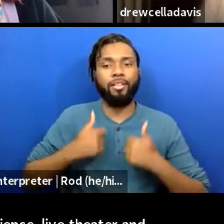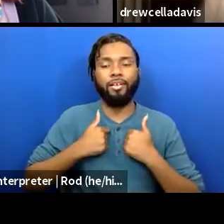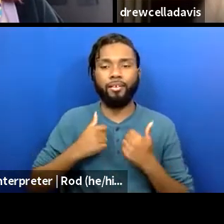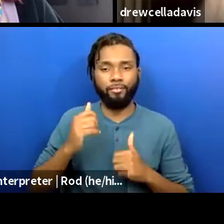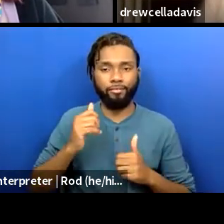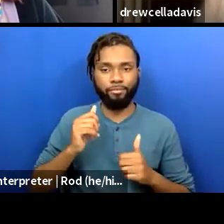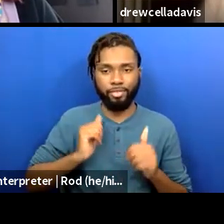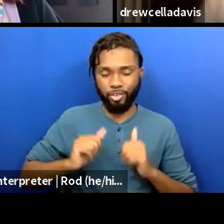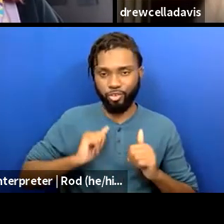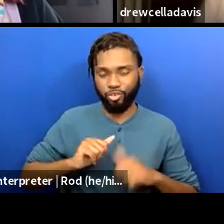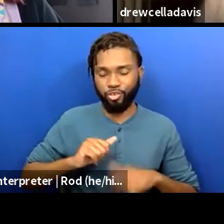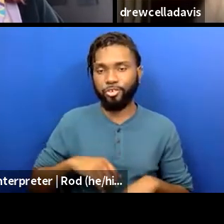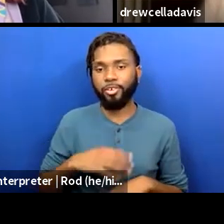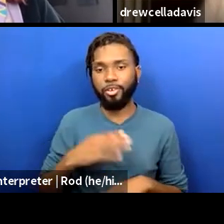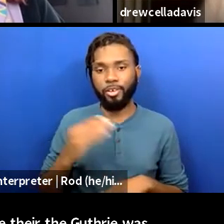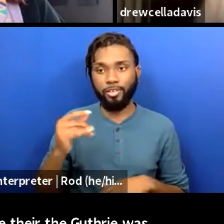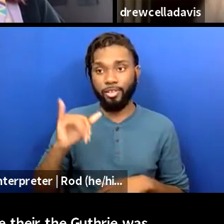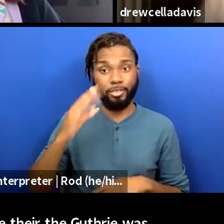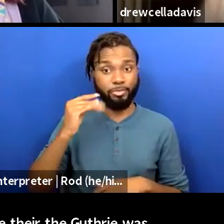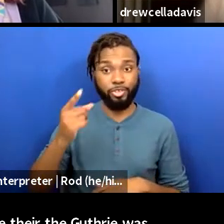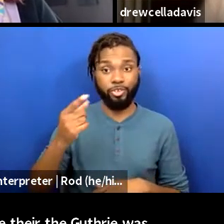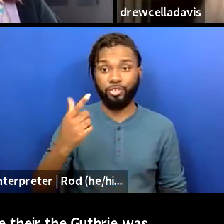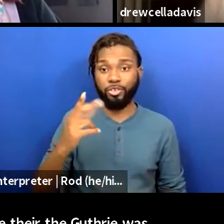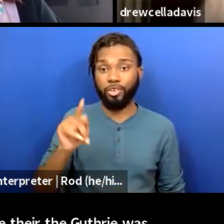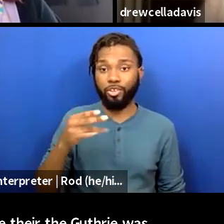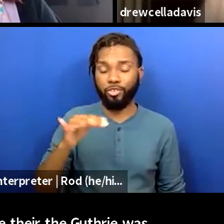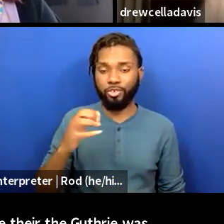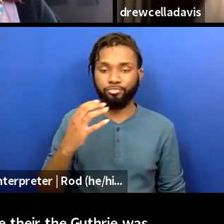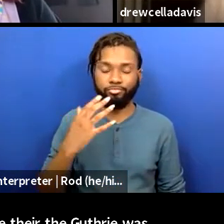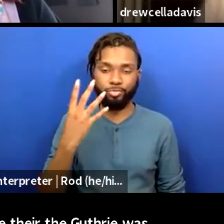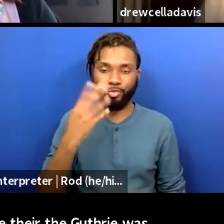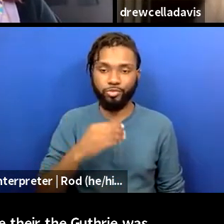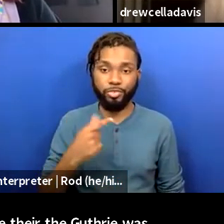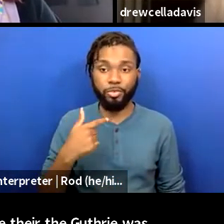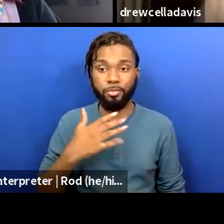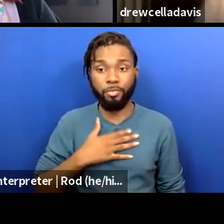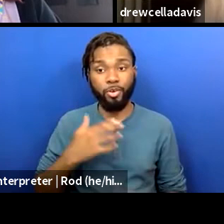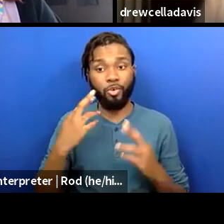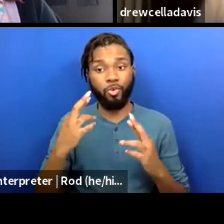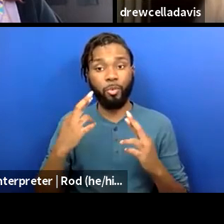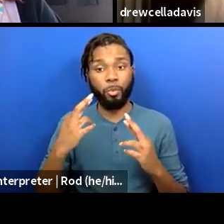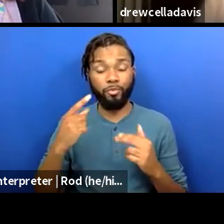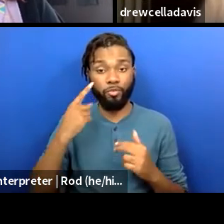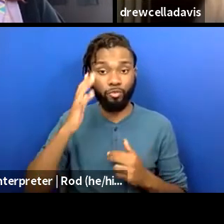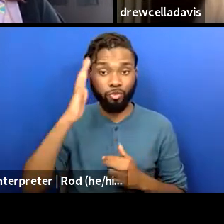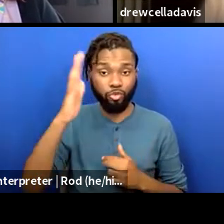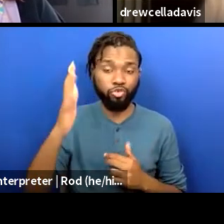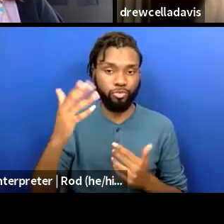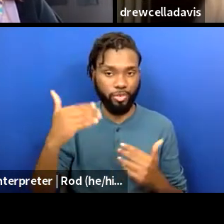And my hope for the future is to have theater again. And